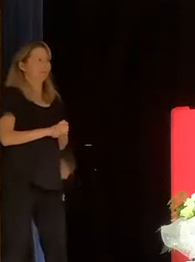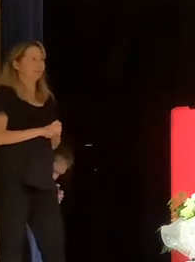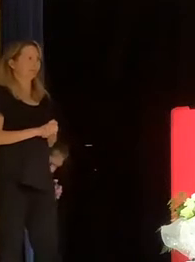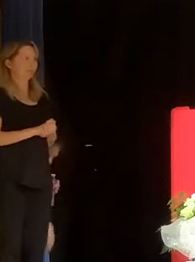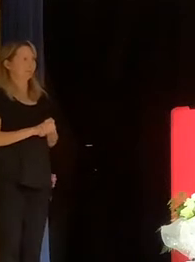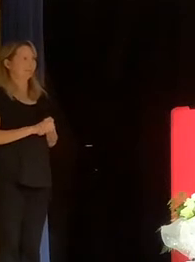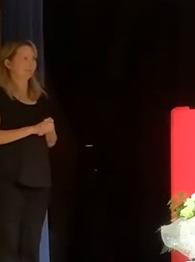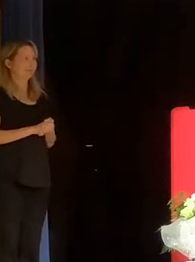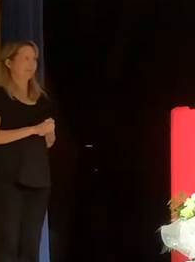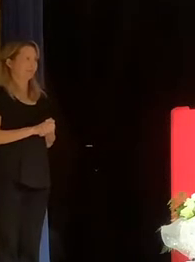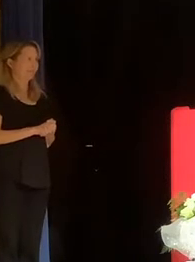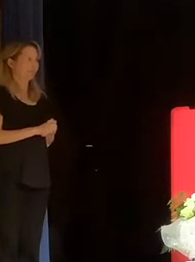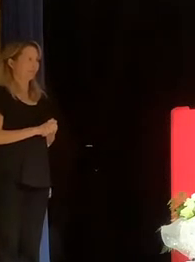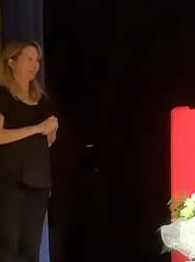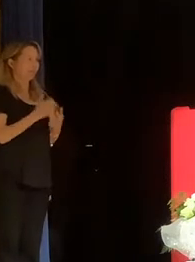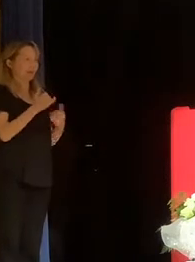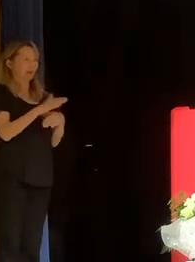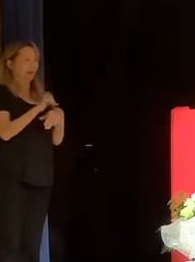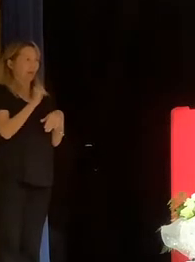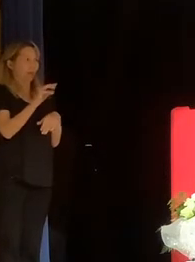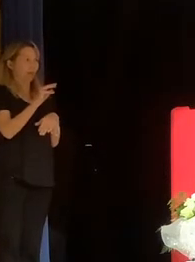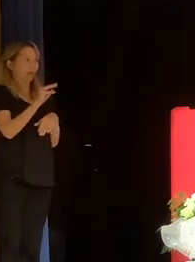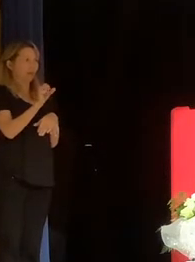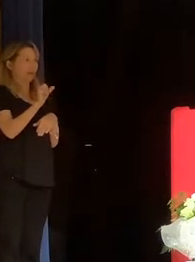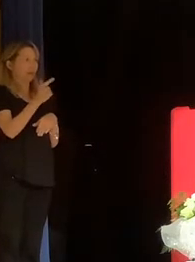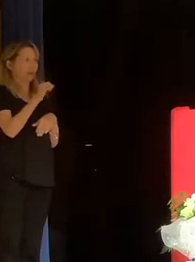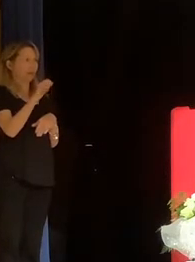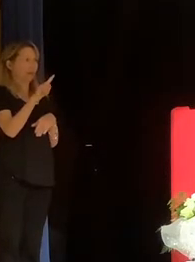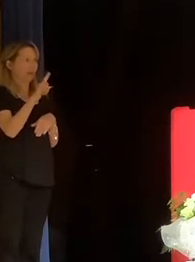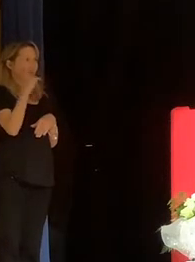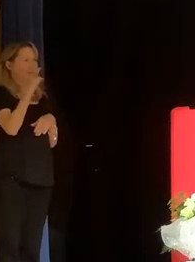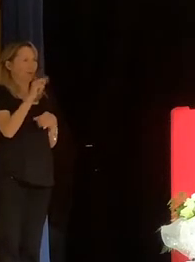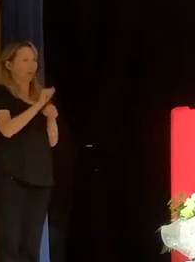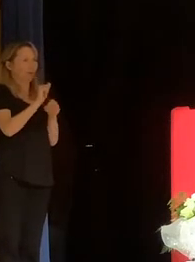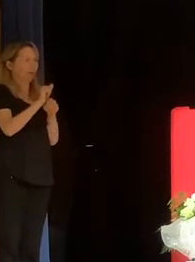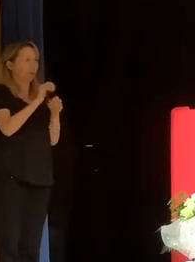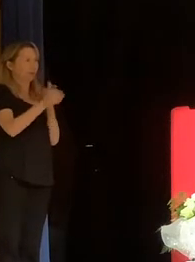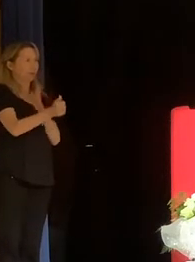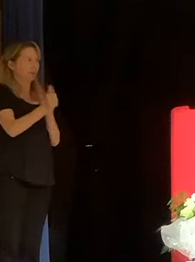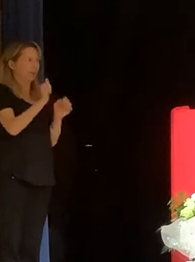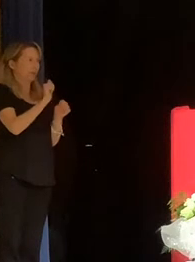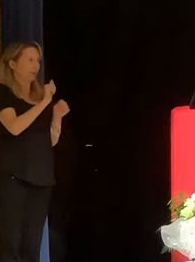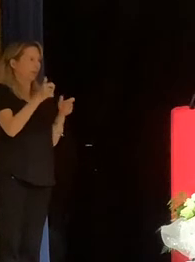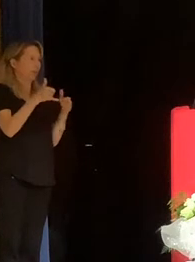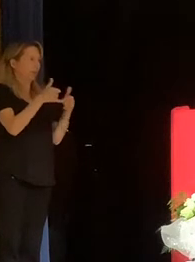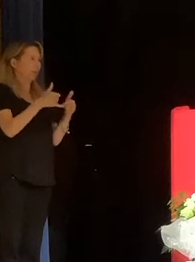I would now like to call up Ms. Gill, who will be presenting the Employability Skills Award.